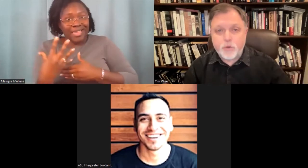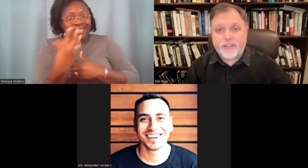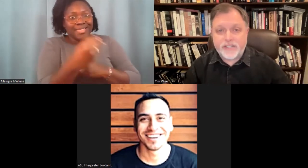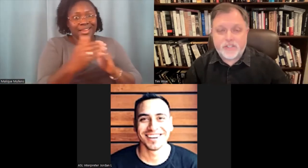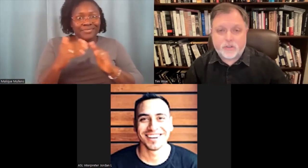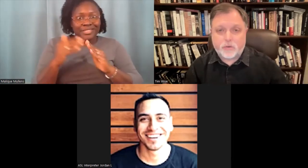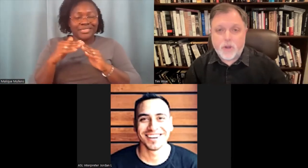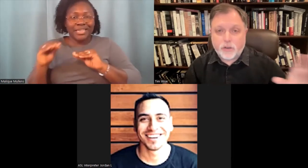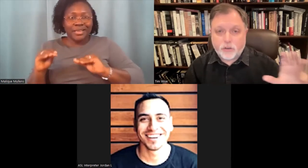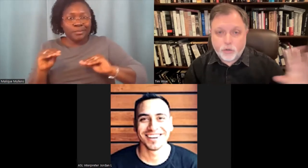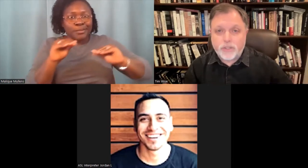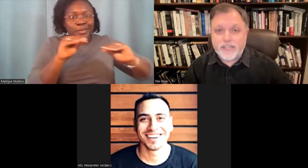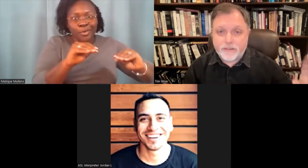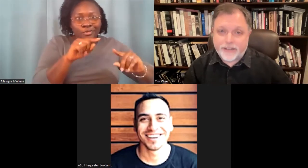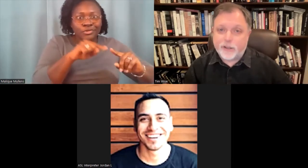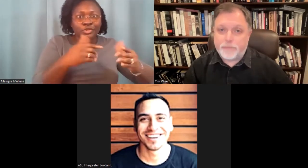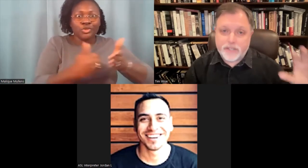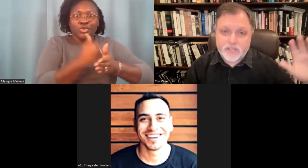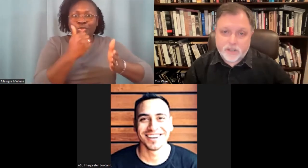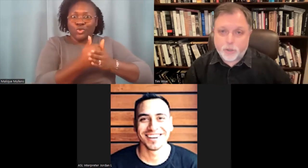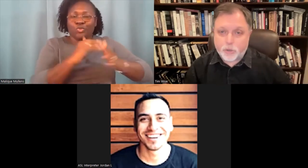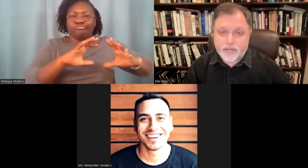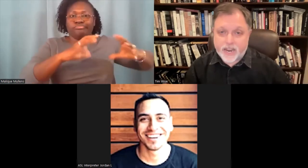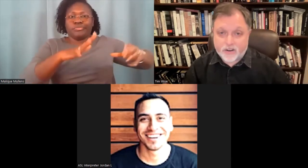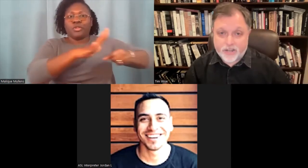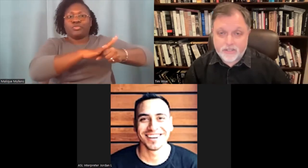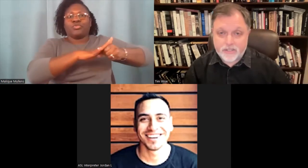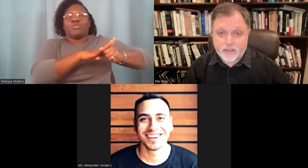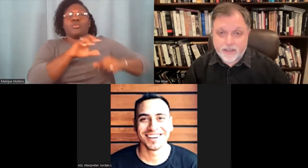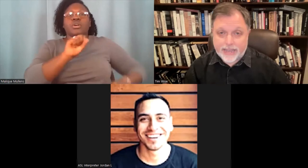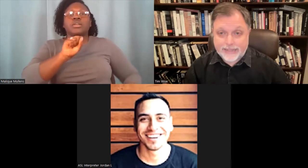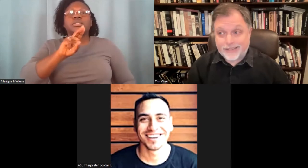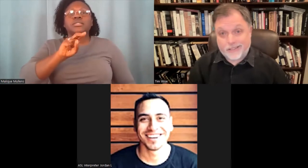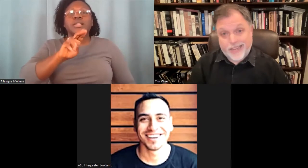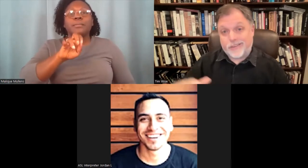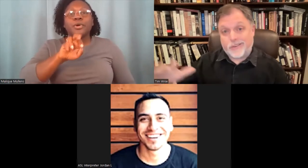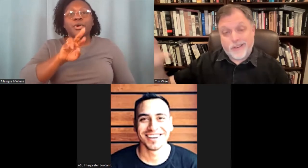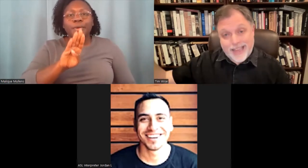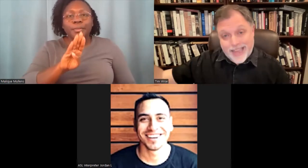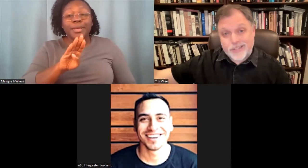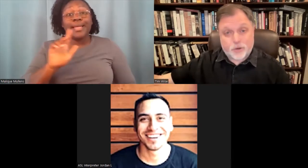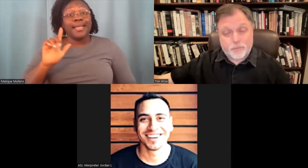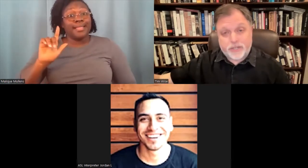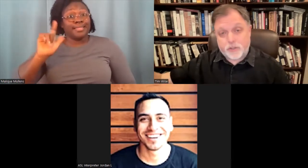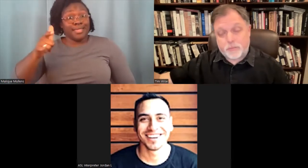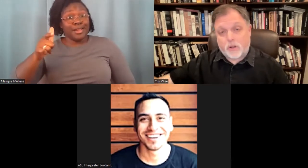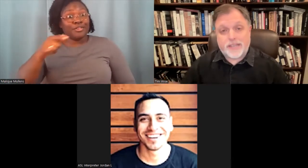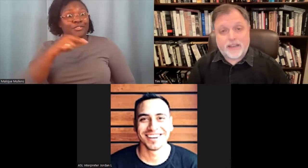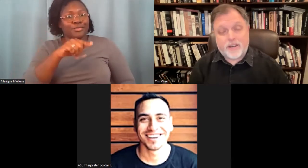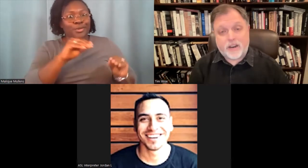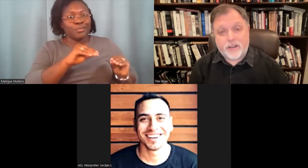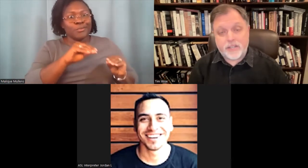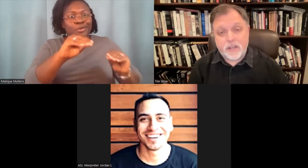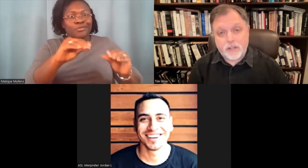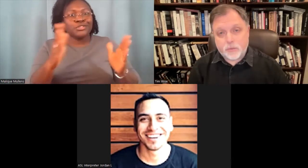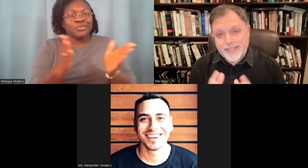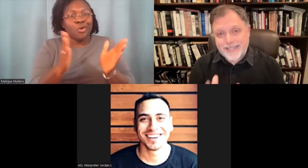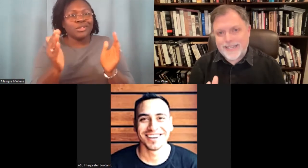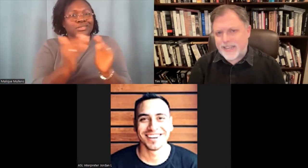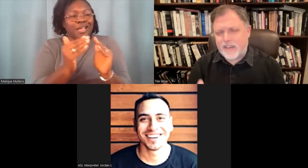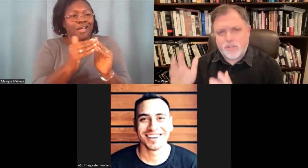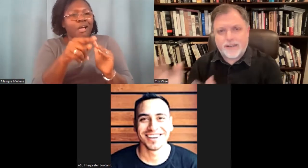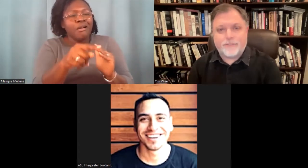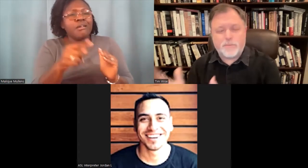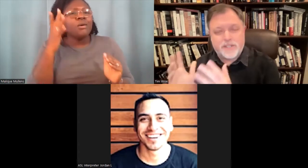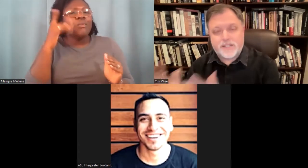and move into newly developing suburban areas, and then later exurban and small town areas. The reason